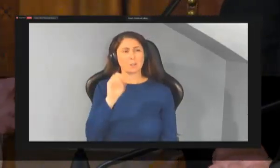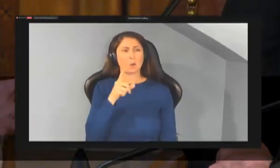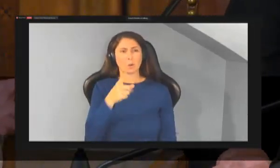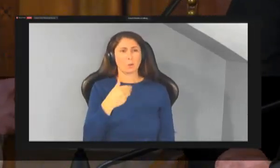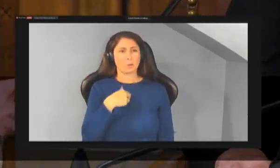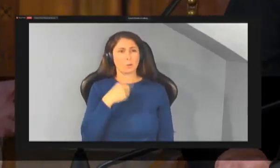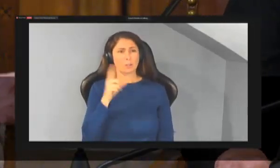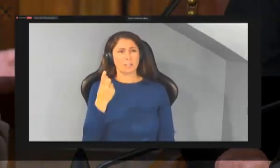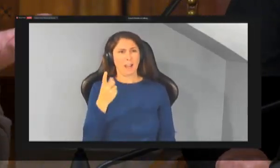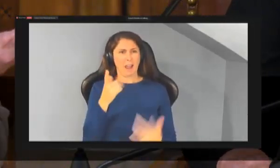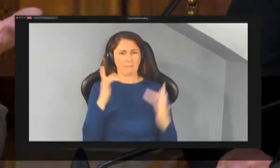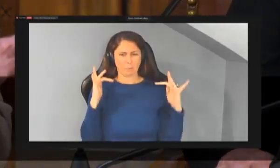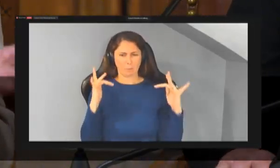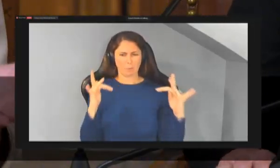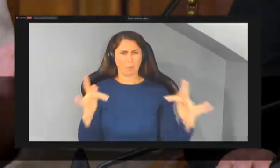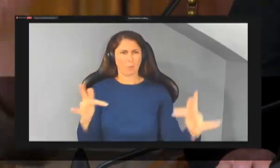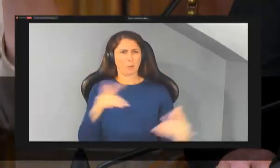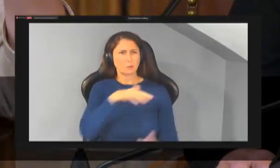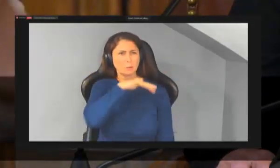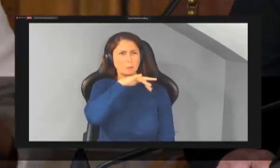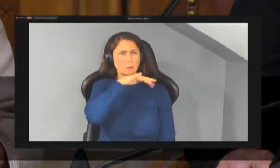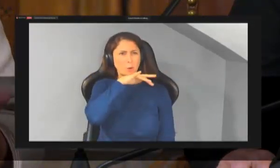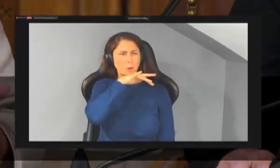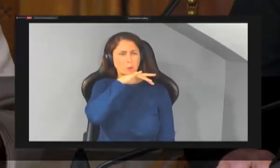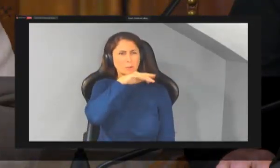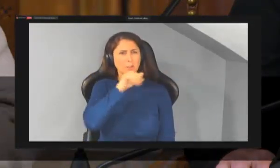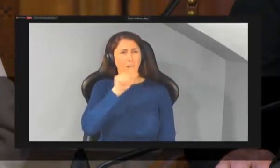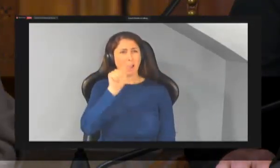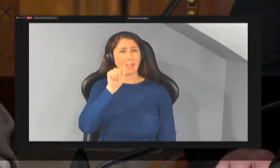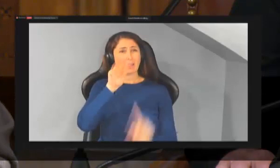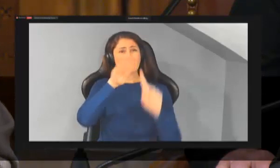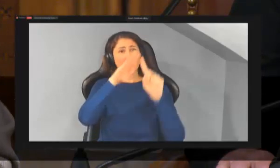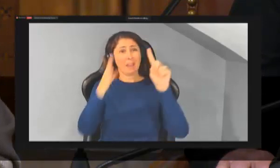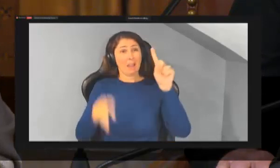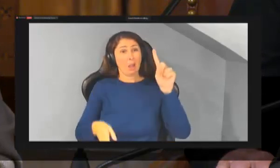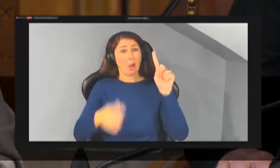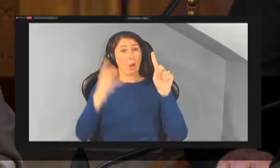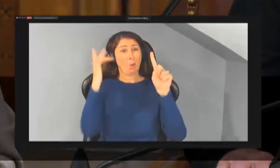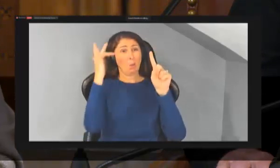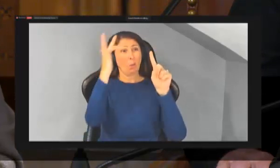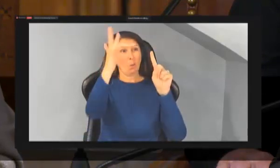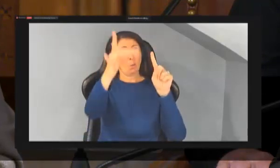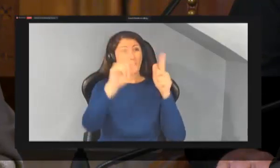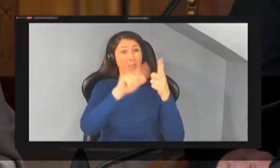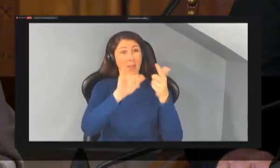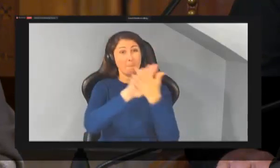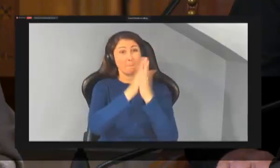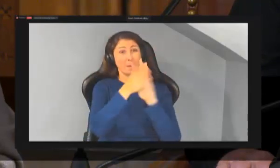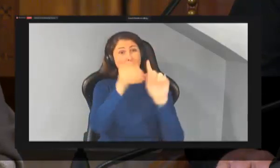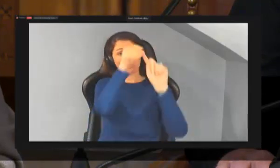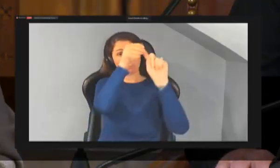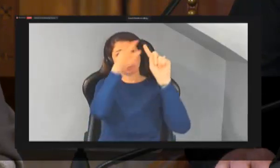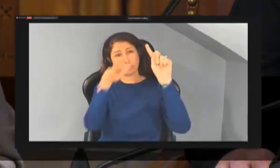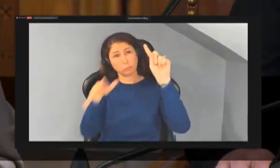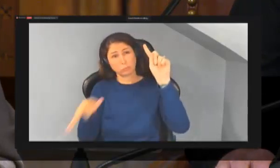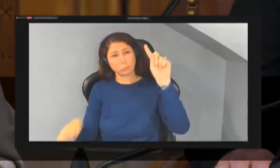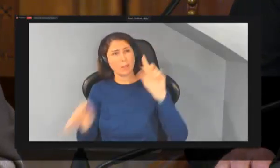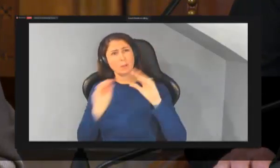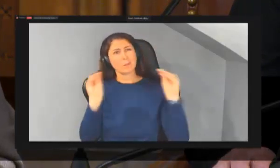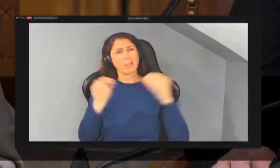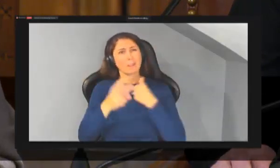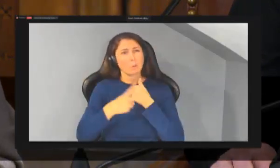dirt, you know, at the top of a hill, and you get landslides. And so there's nothing retaining the water. We know that that